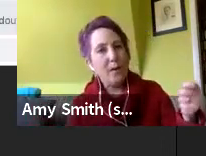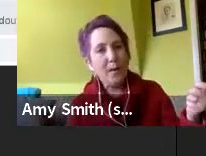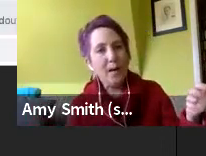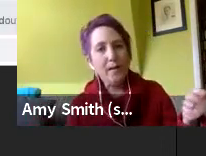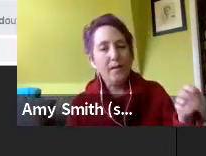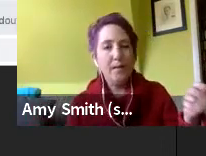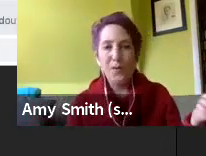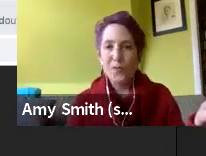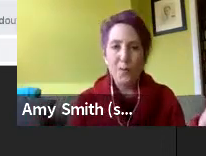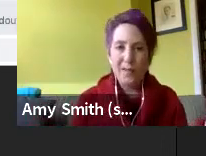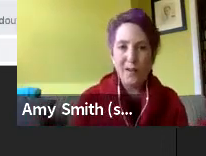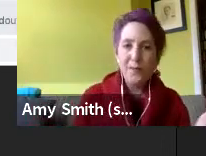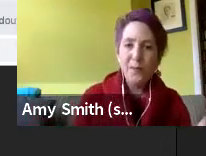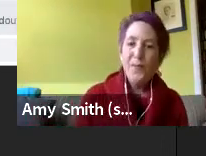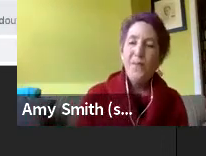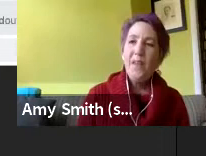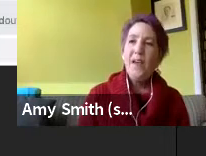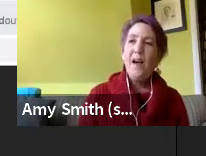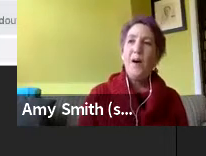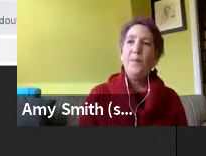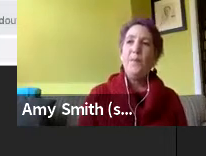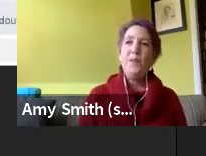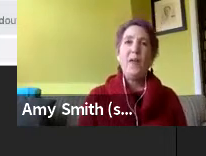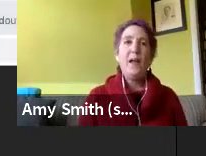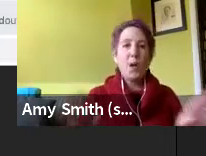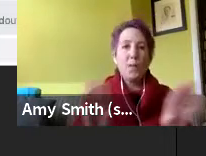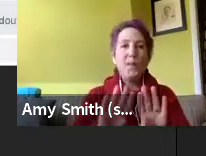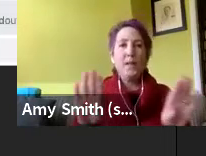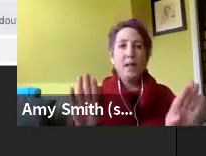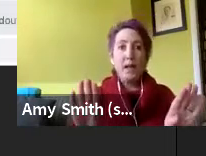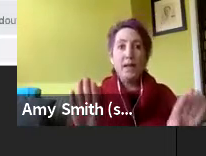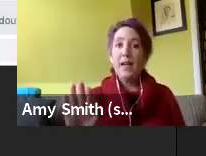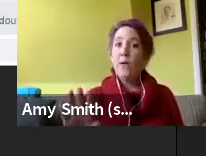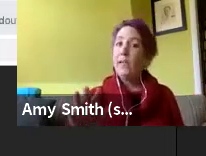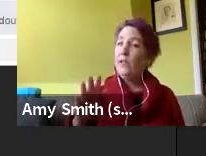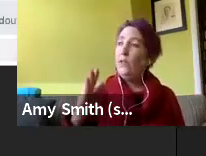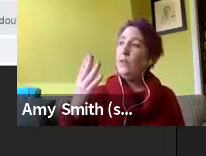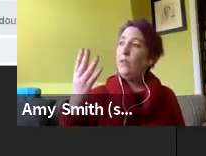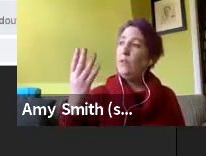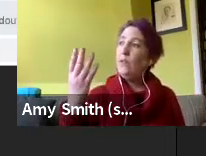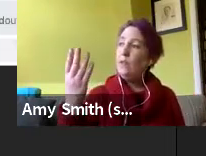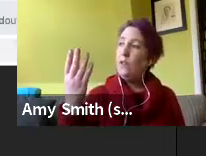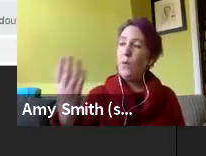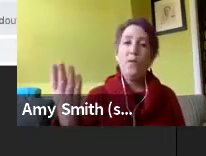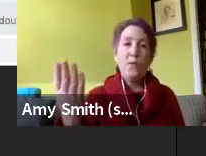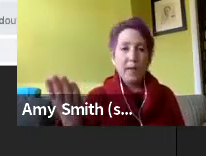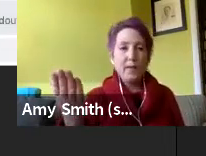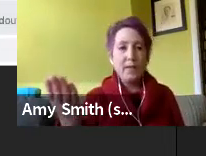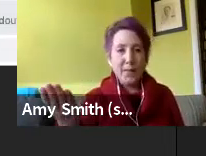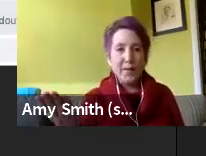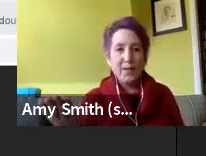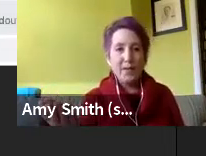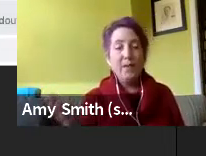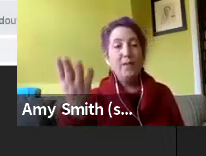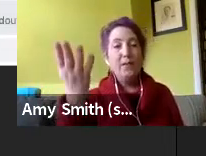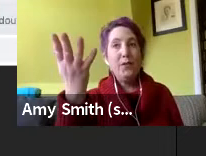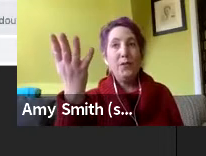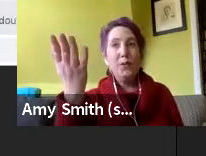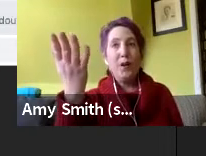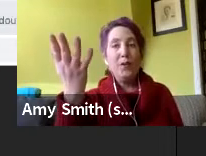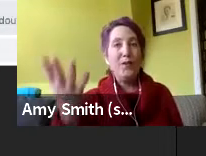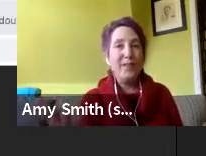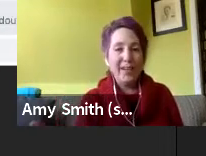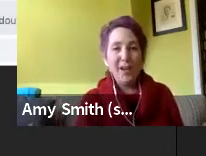card when I'm buying clothes for myself. So that helped me a lot. And now I can use these 12 bank statements